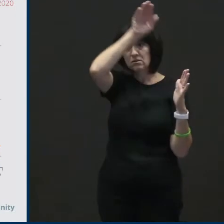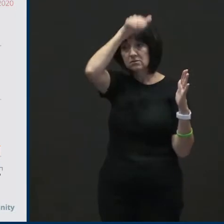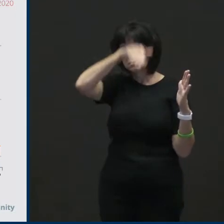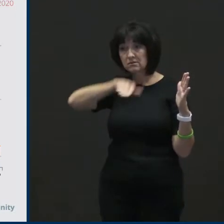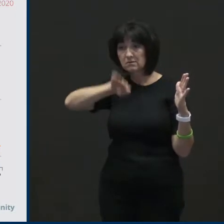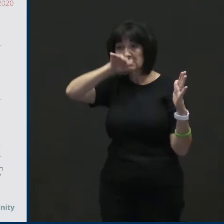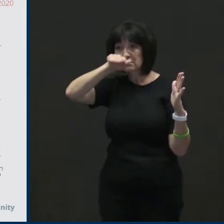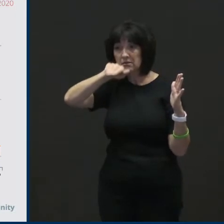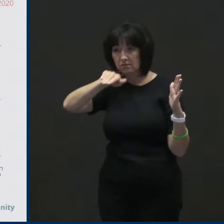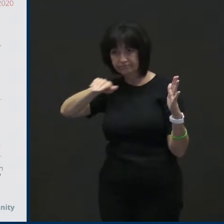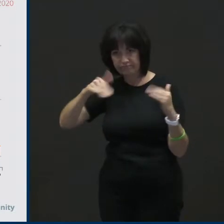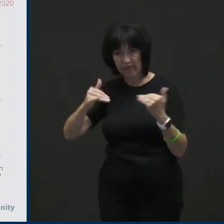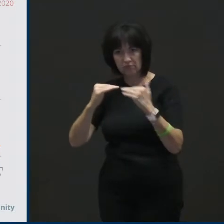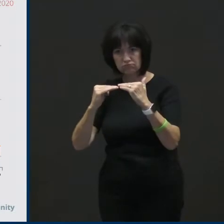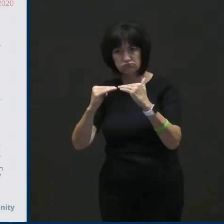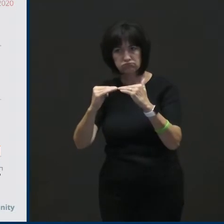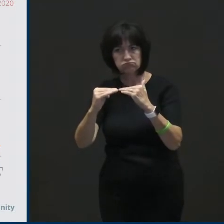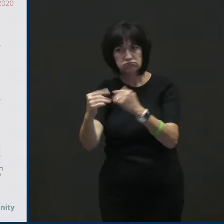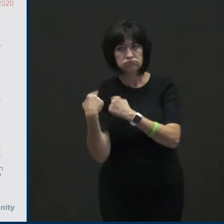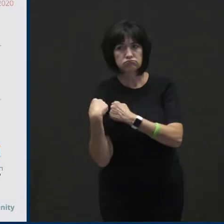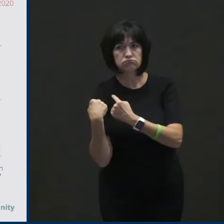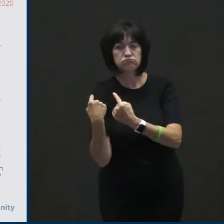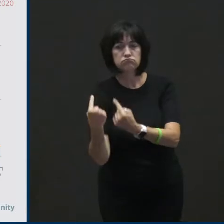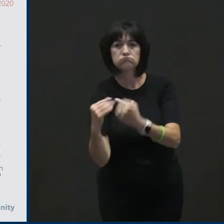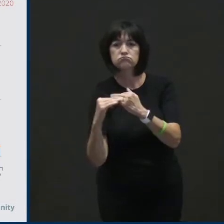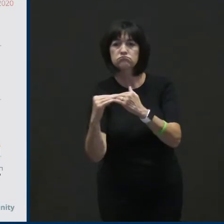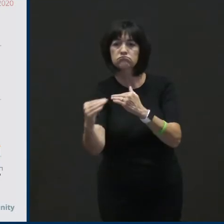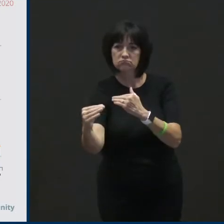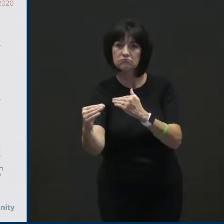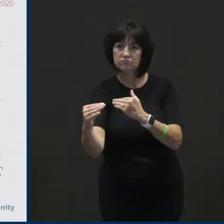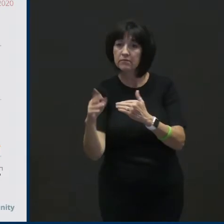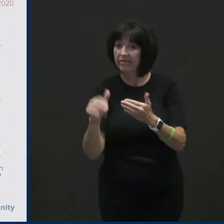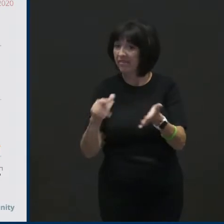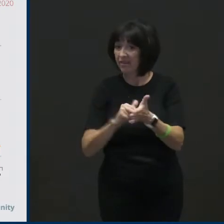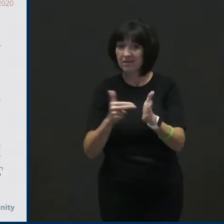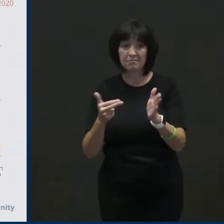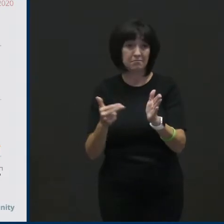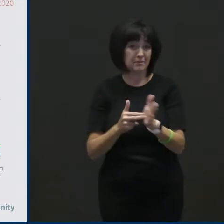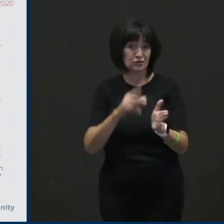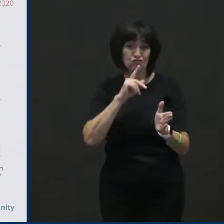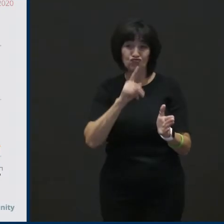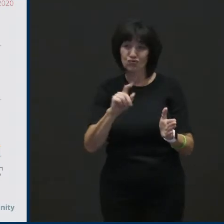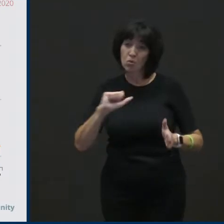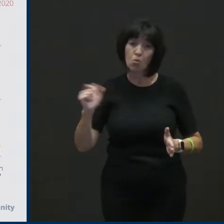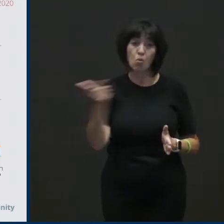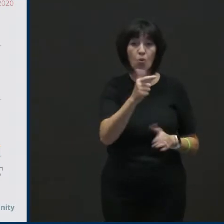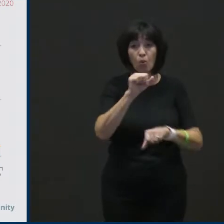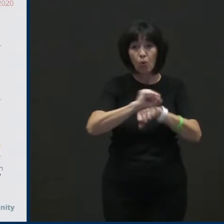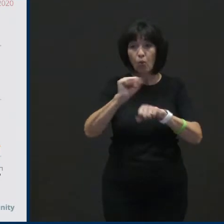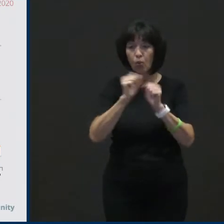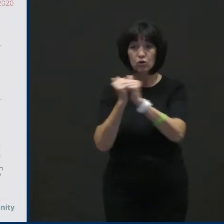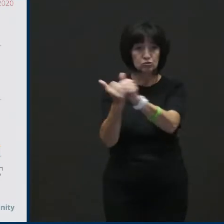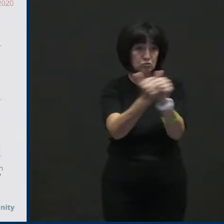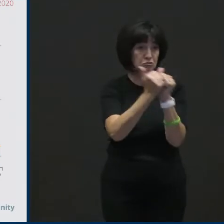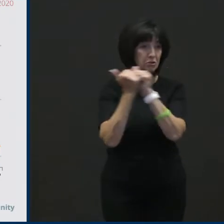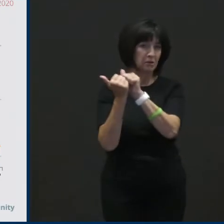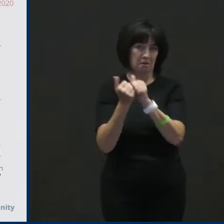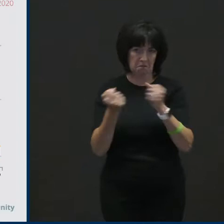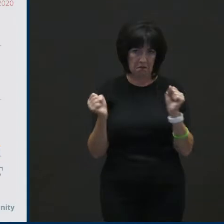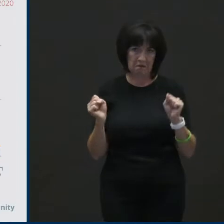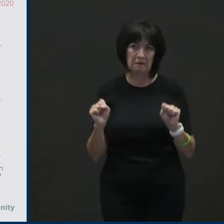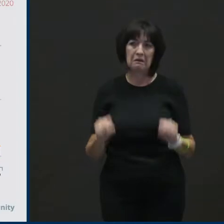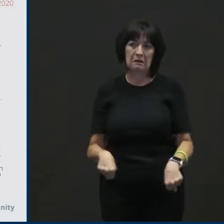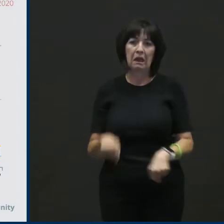to reemphasize the point, everybody can have a hand in making that happen and getting to where we want to be